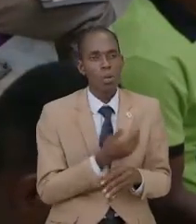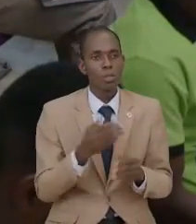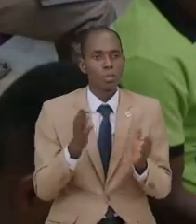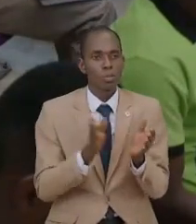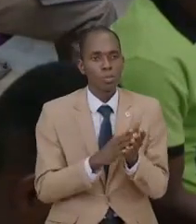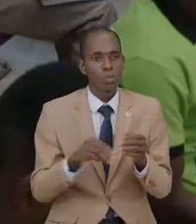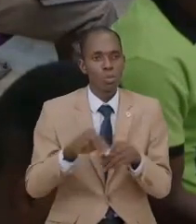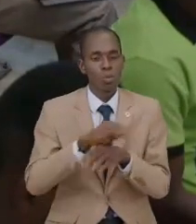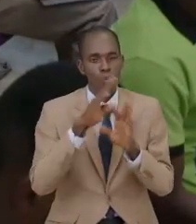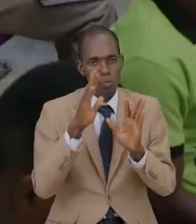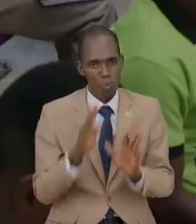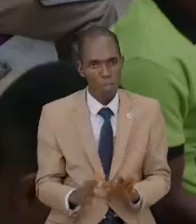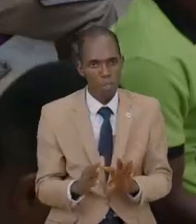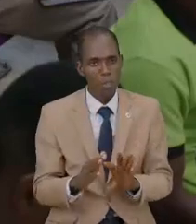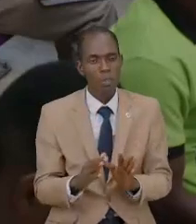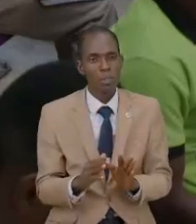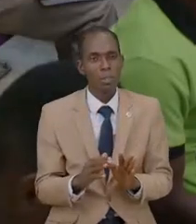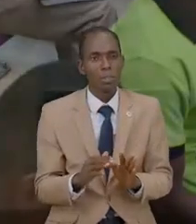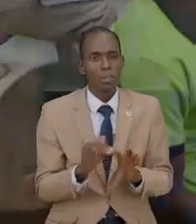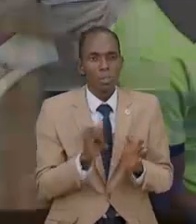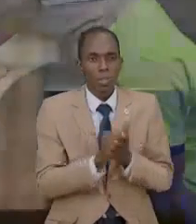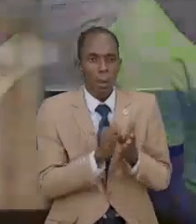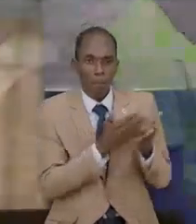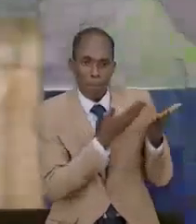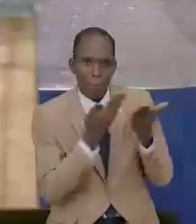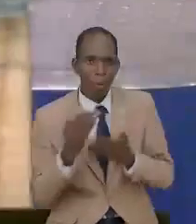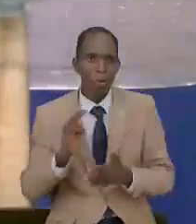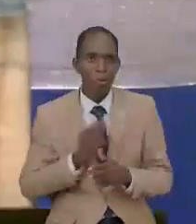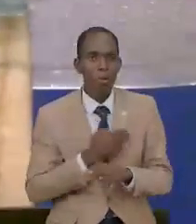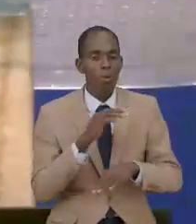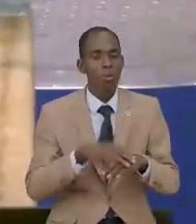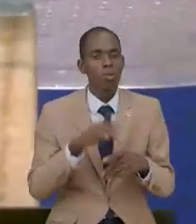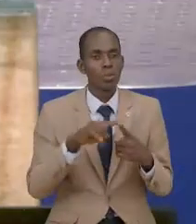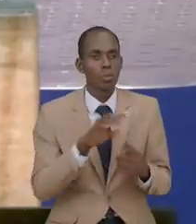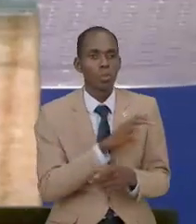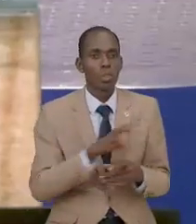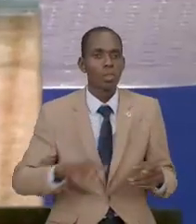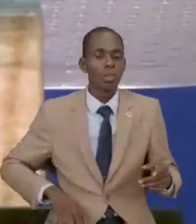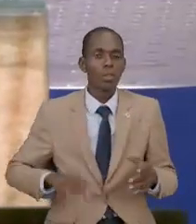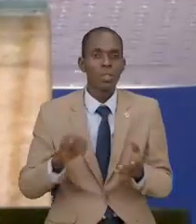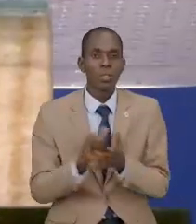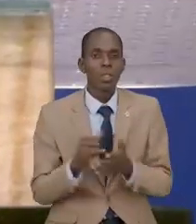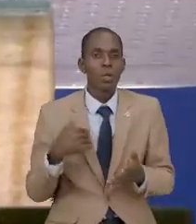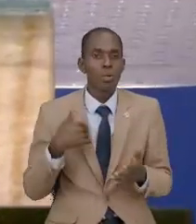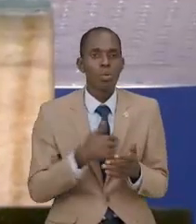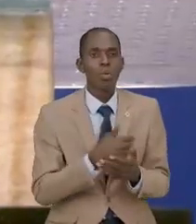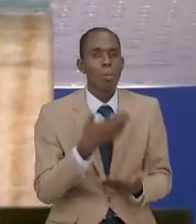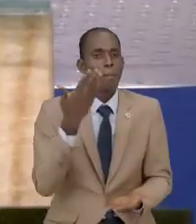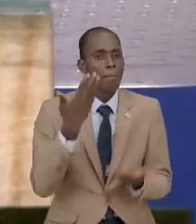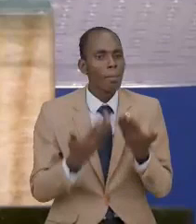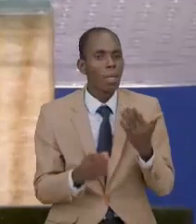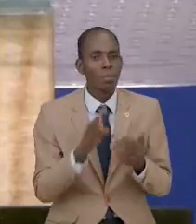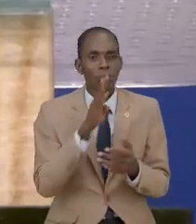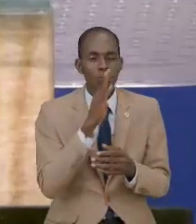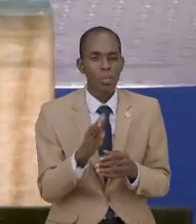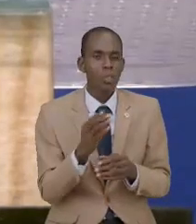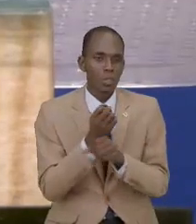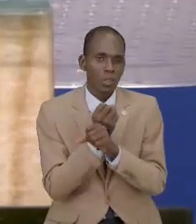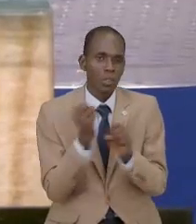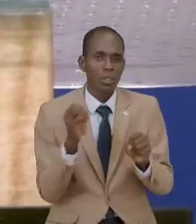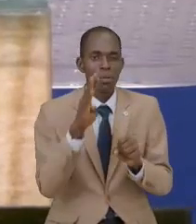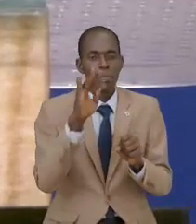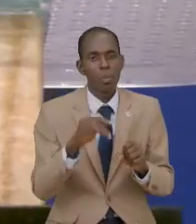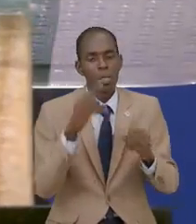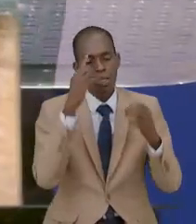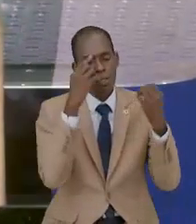bring us unto Christ, that we might be justified by faith. Three things